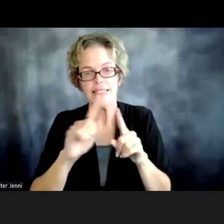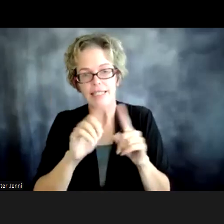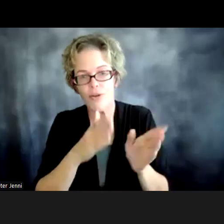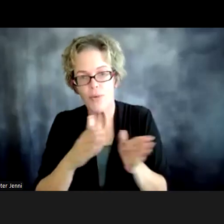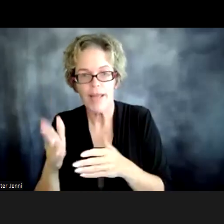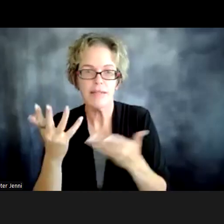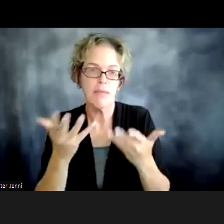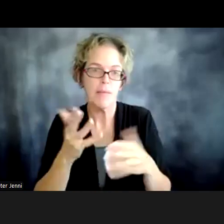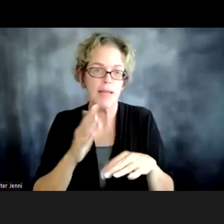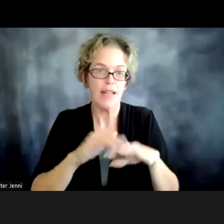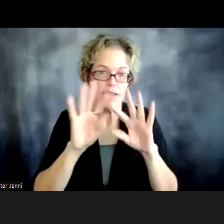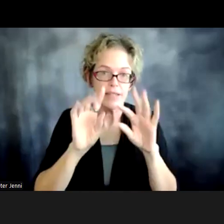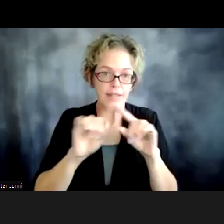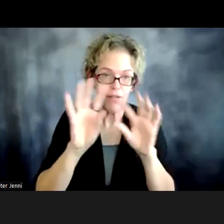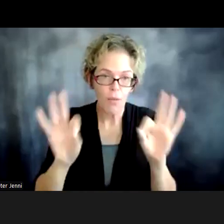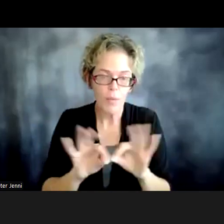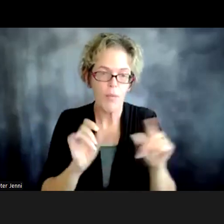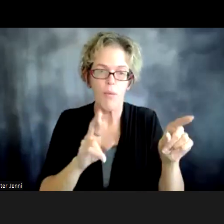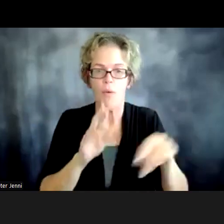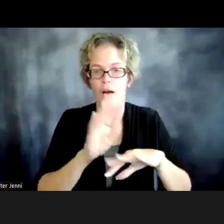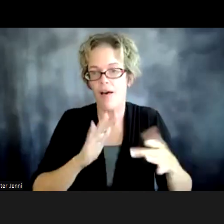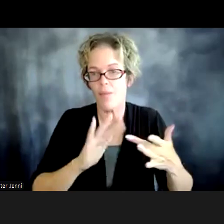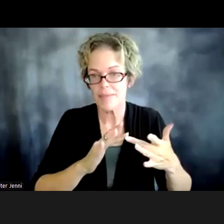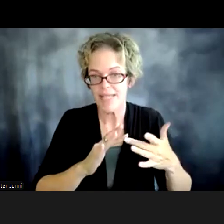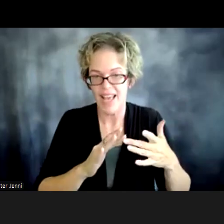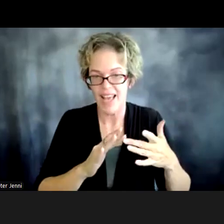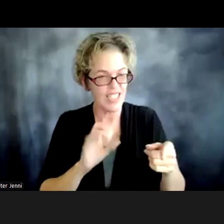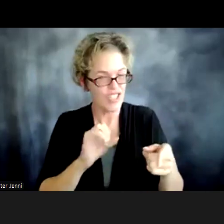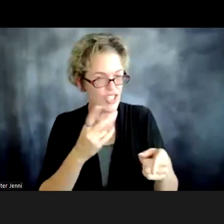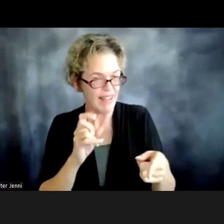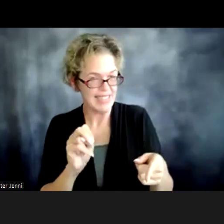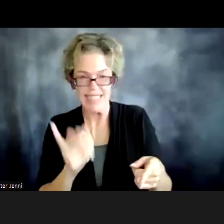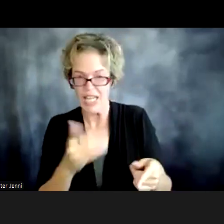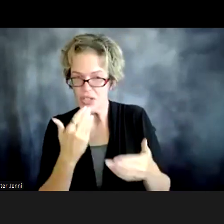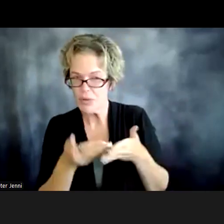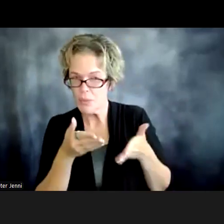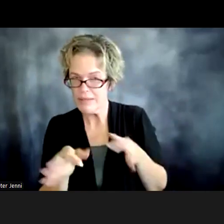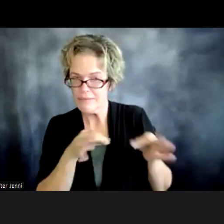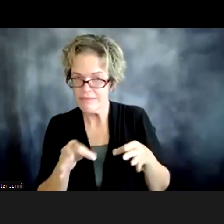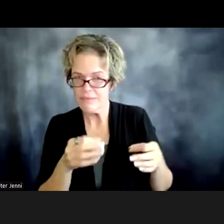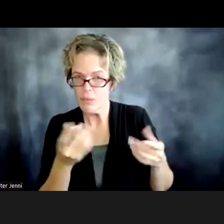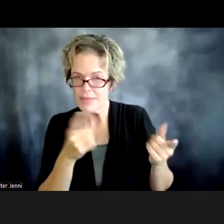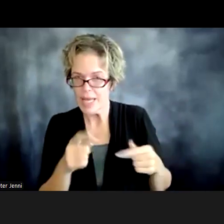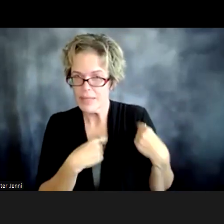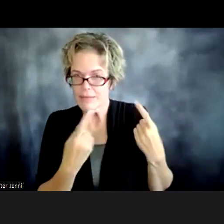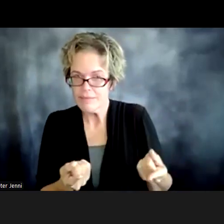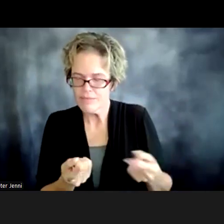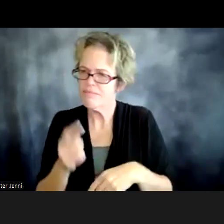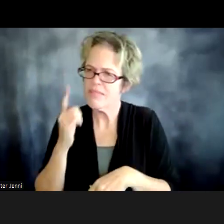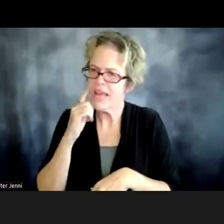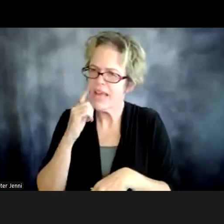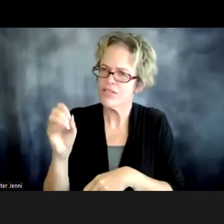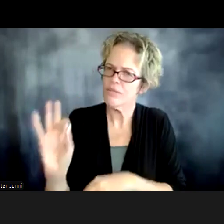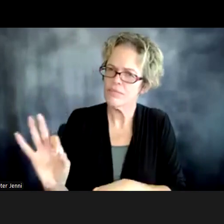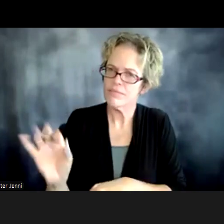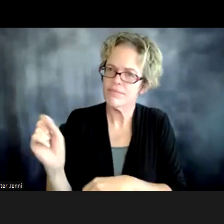website. Sheldon, is that a good way of describing sort of where we're at right now with data? Yeah, I think so. Yep. Yeah. Let me know.